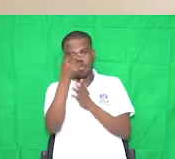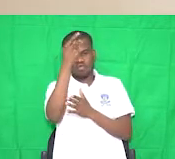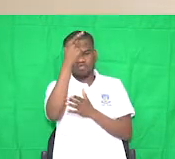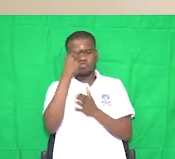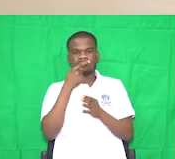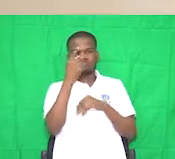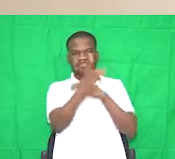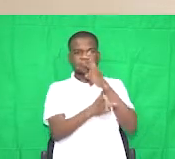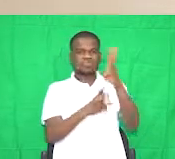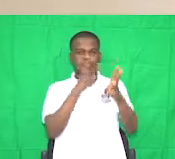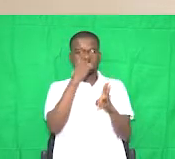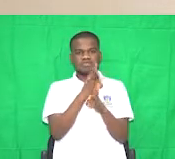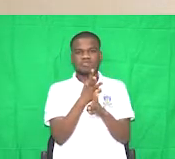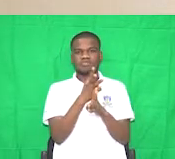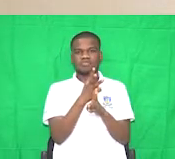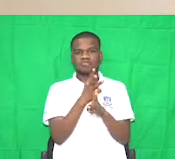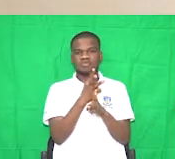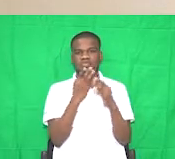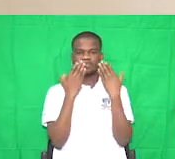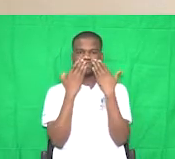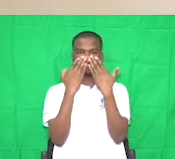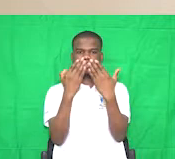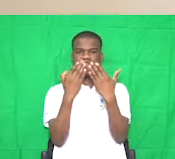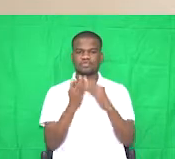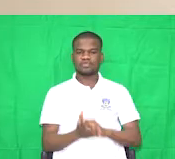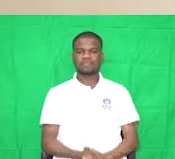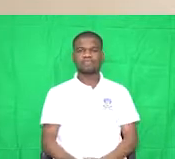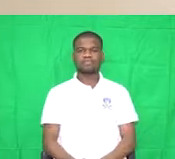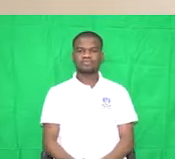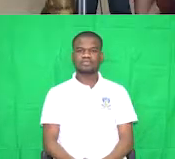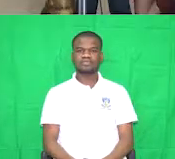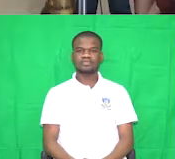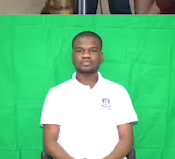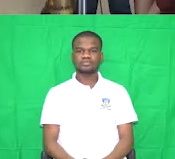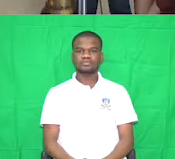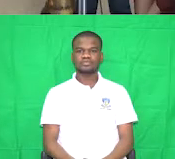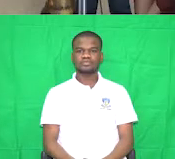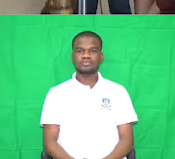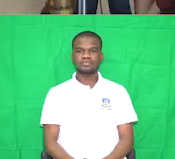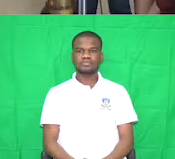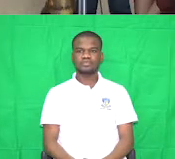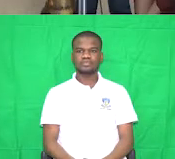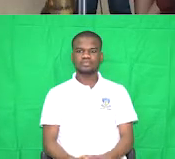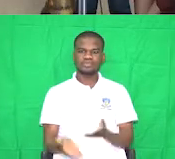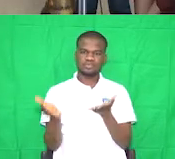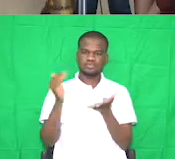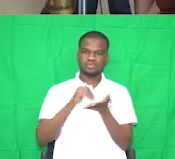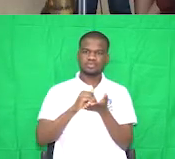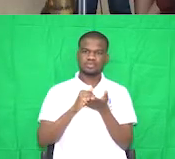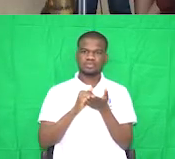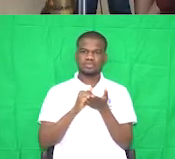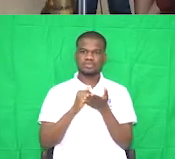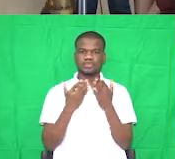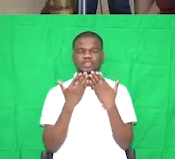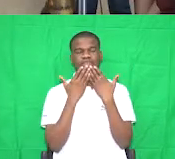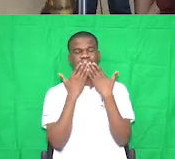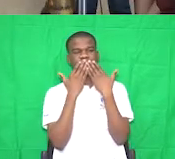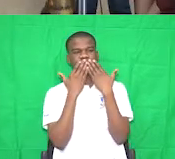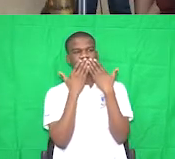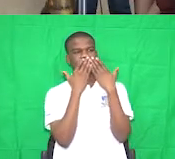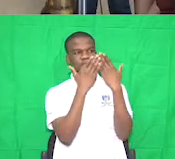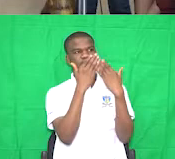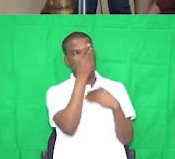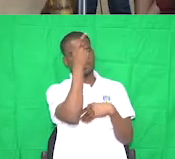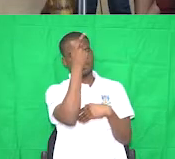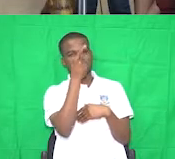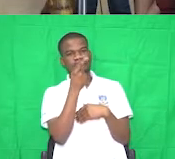world. From your daughter, Cheriose Ebunsu, thank you. Dear Mom and Dad, I have allowed so many years to